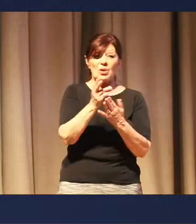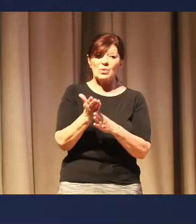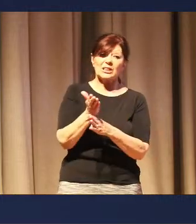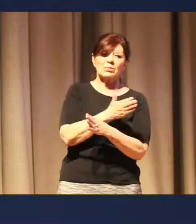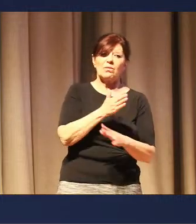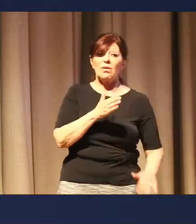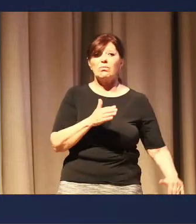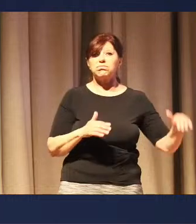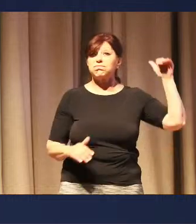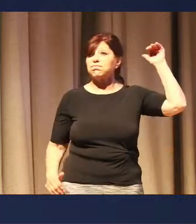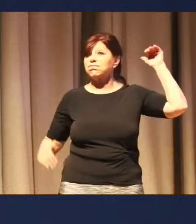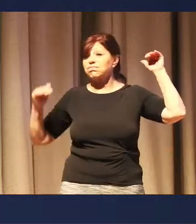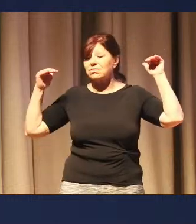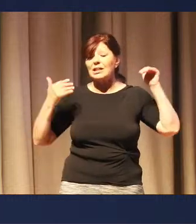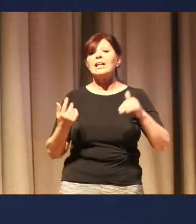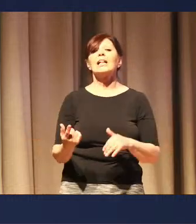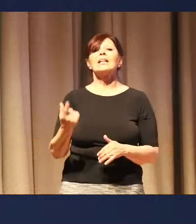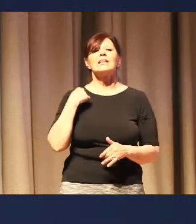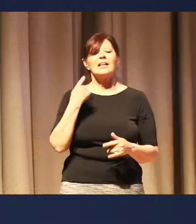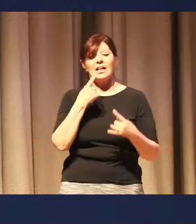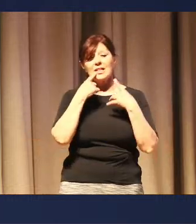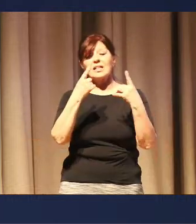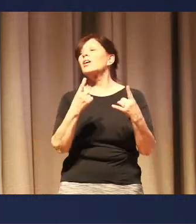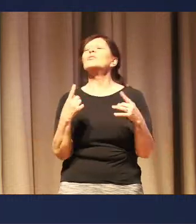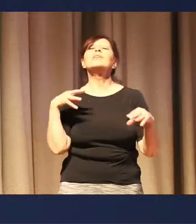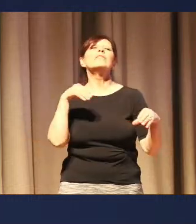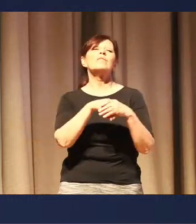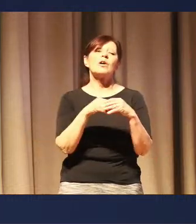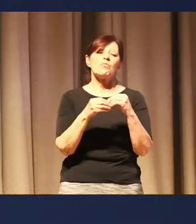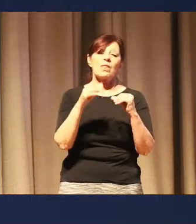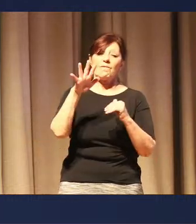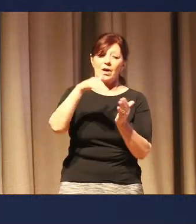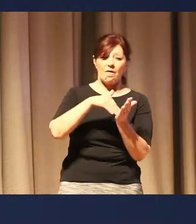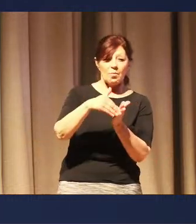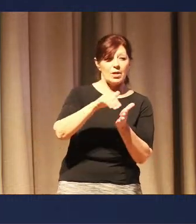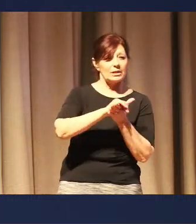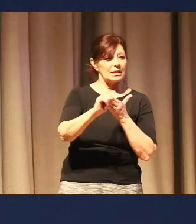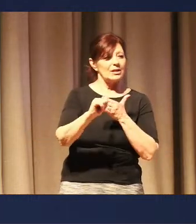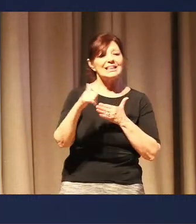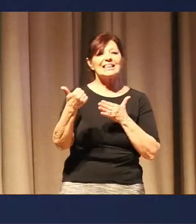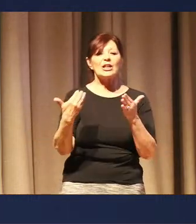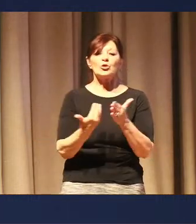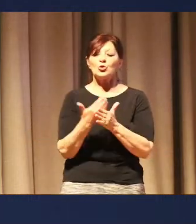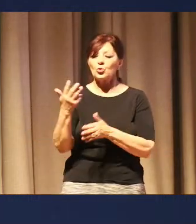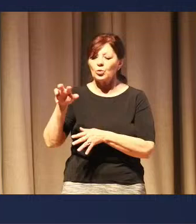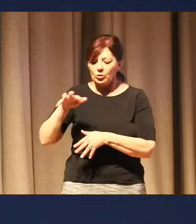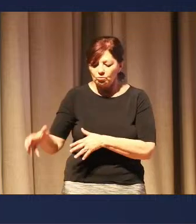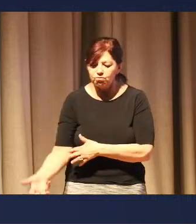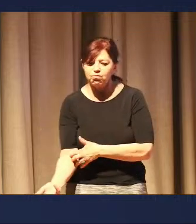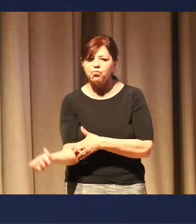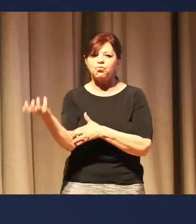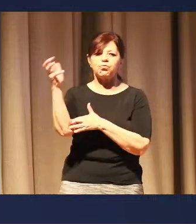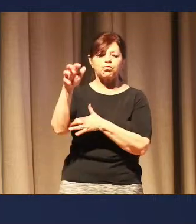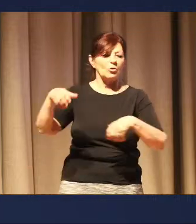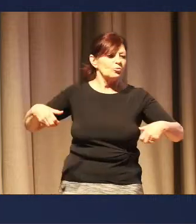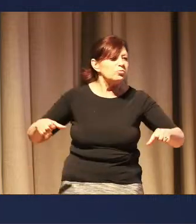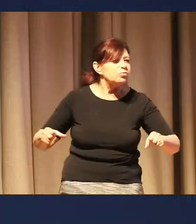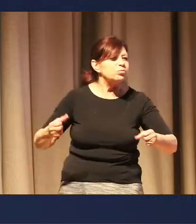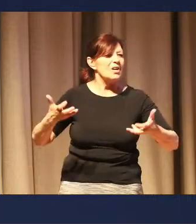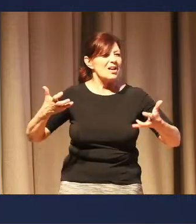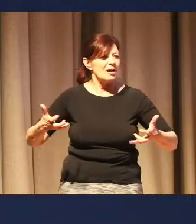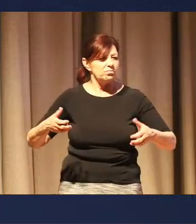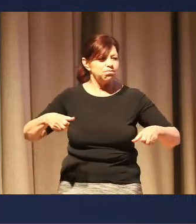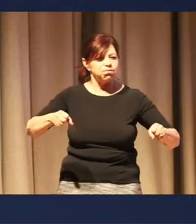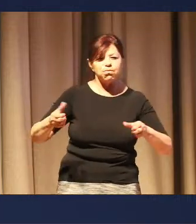earlier, last year I announced we would invest more than $5 million in 10 new high lifts, new snowplows, snowmobiles, heavy-duty